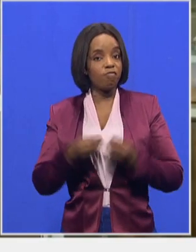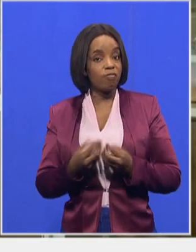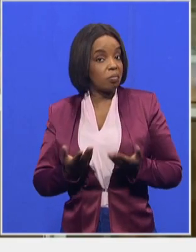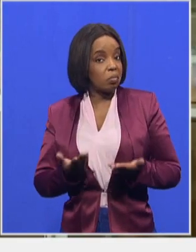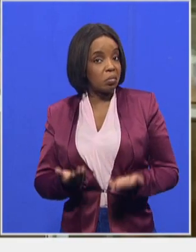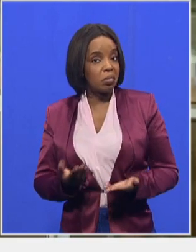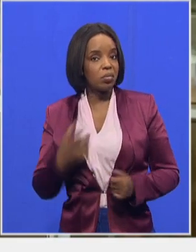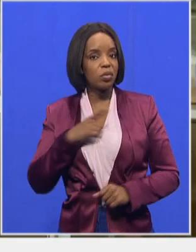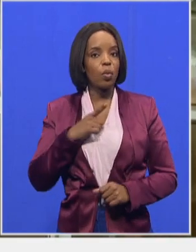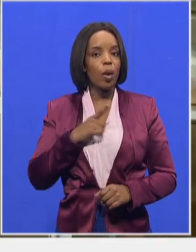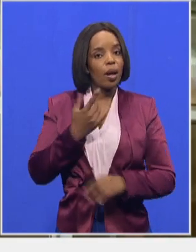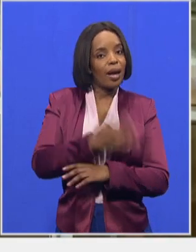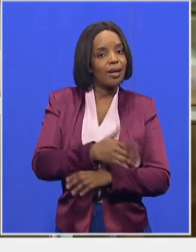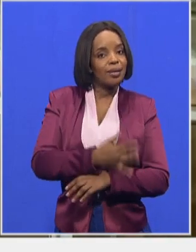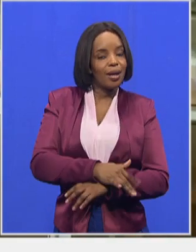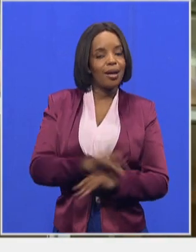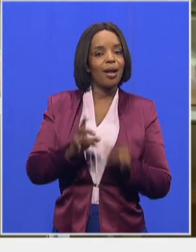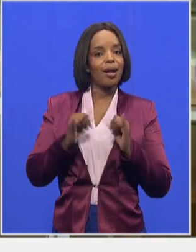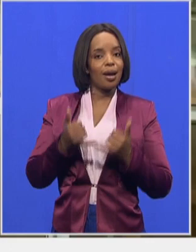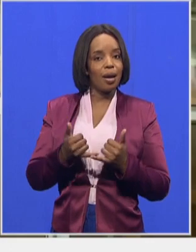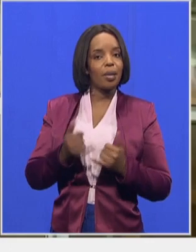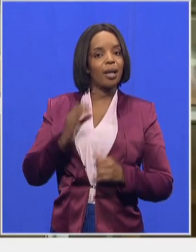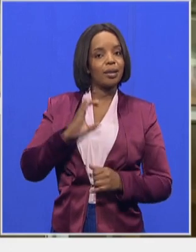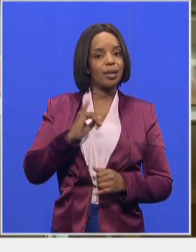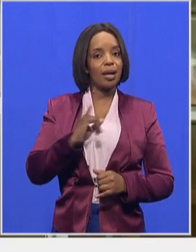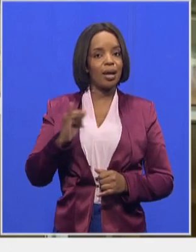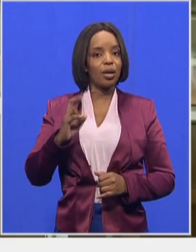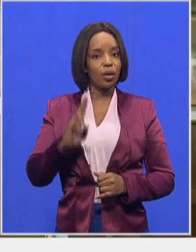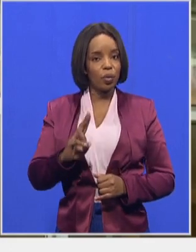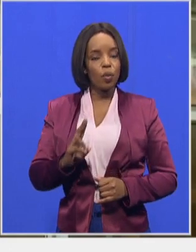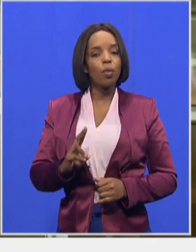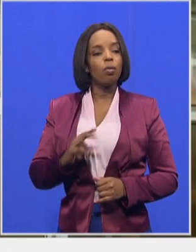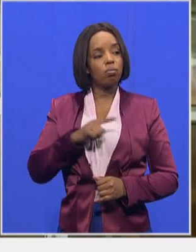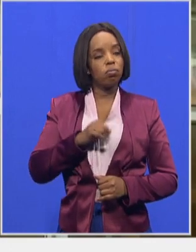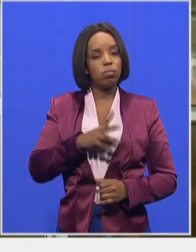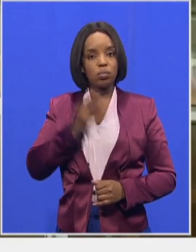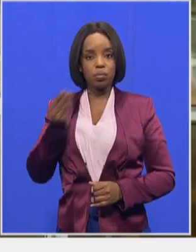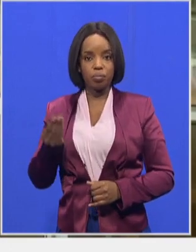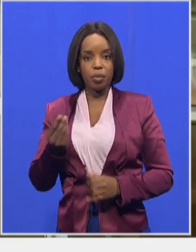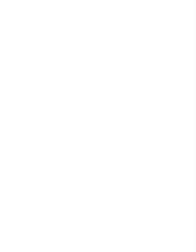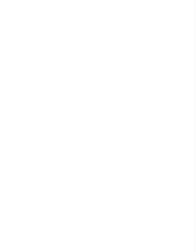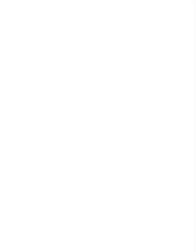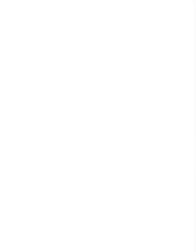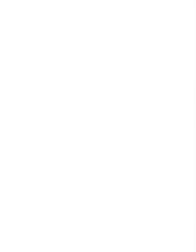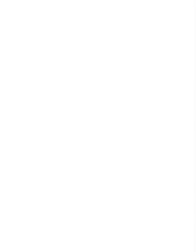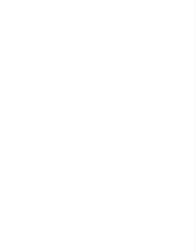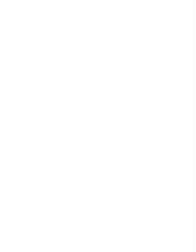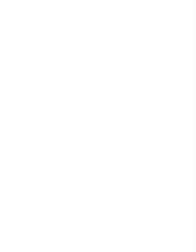company, was paid and was brought in to assist CIIU with the investigation.